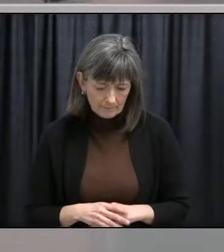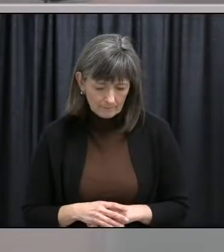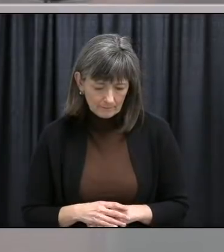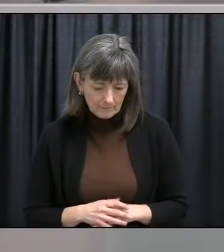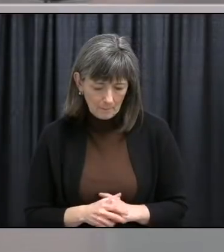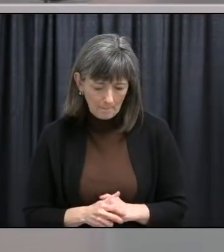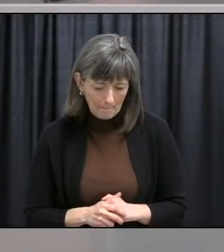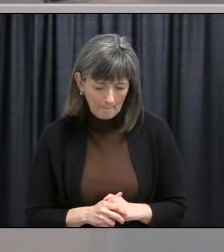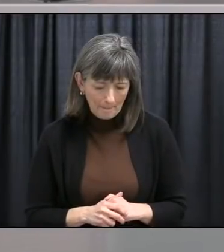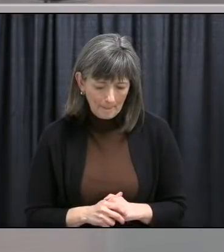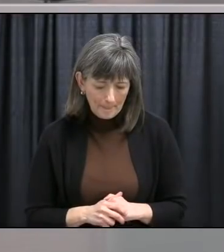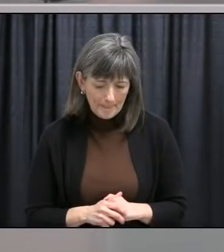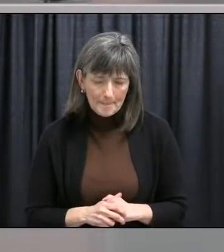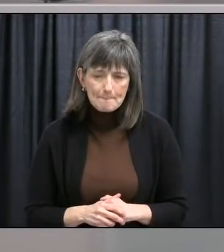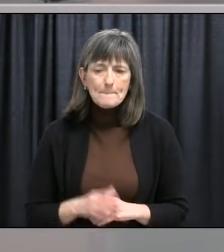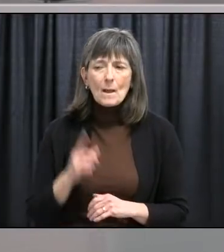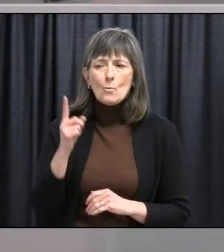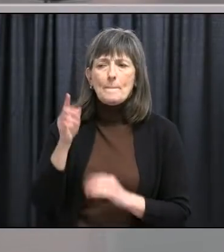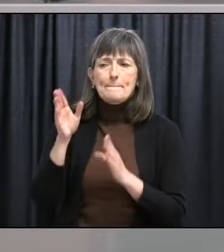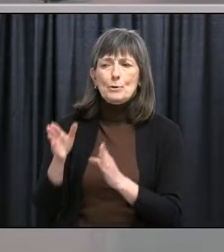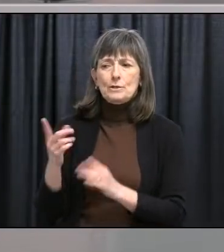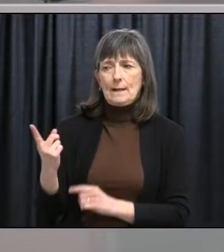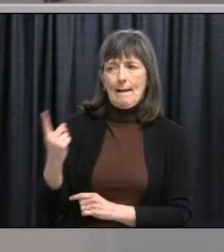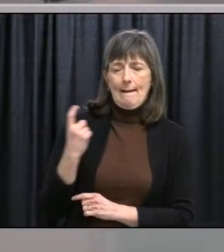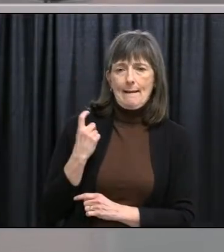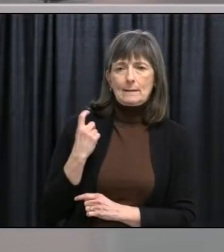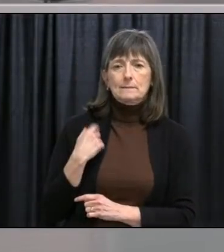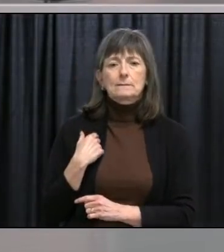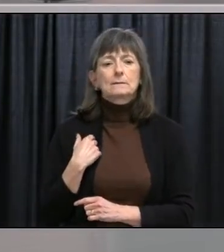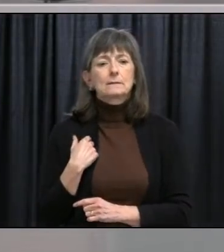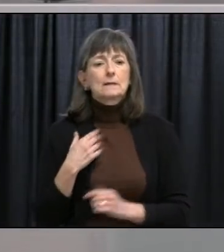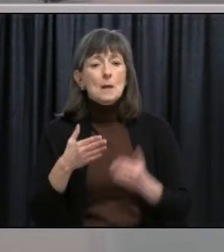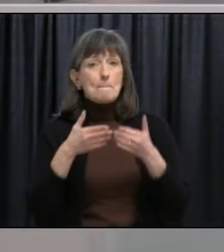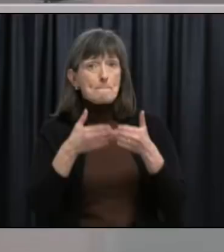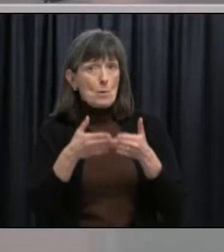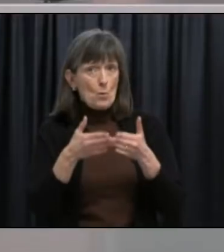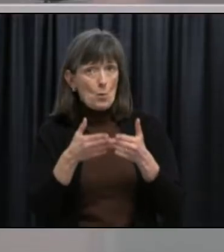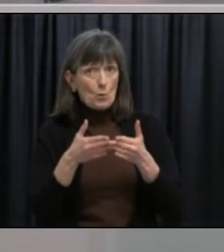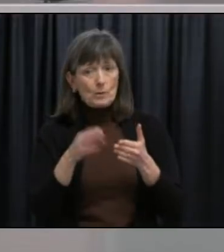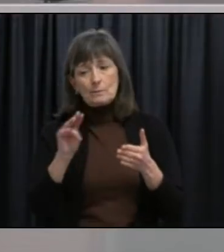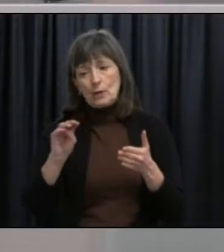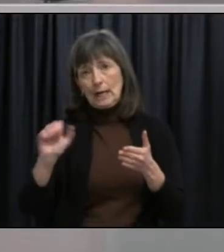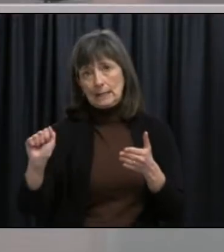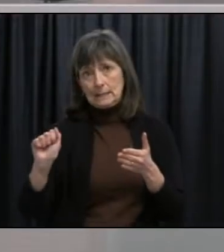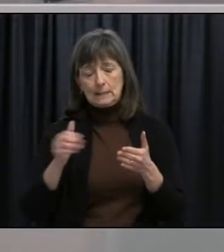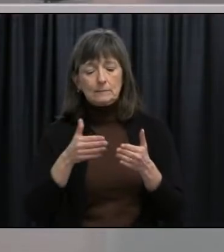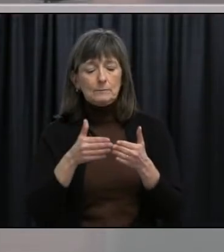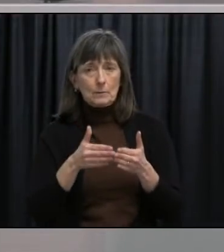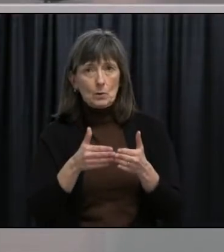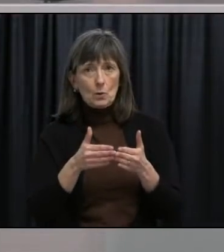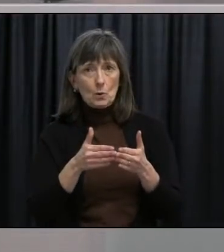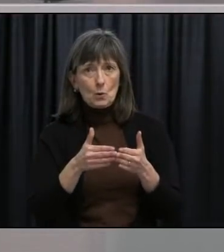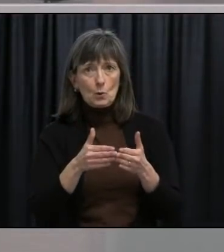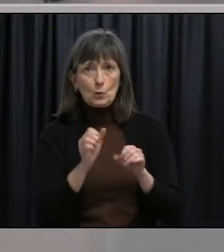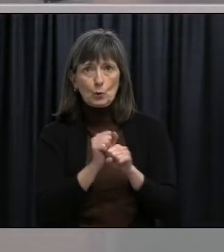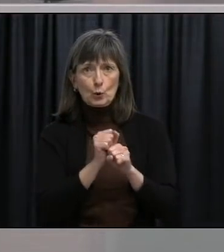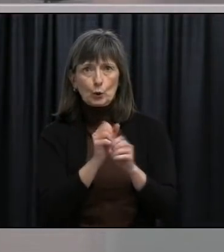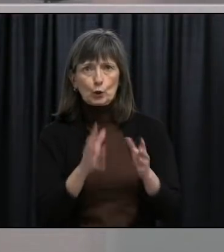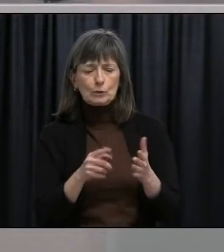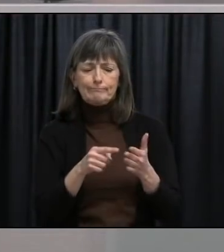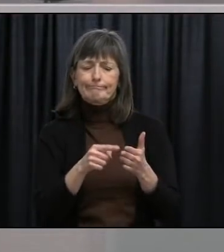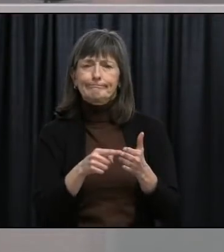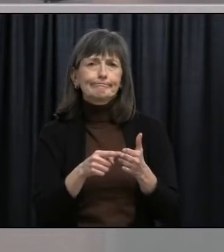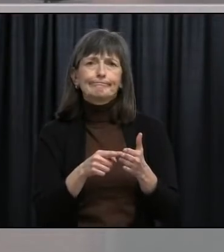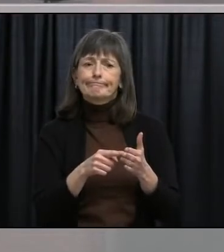This listener is asking about marine Atlantic ferry workers. they say that they're not being considered rotational